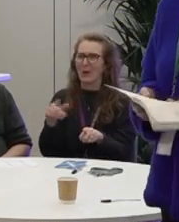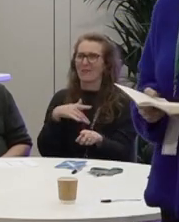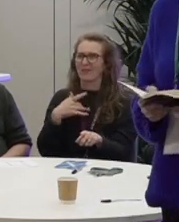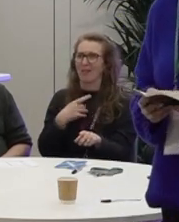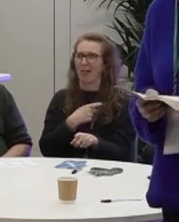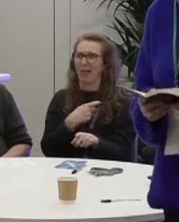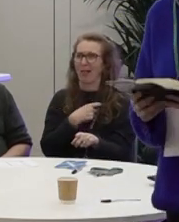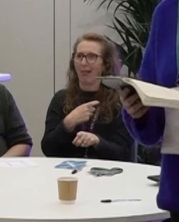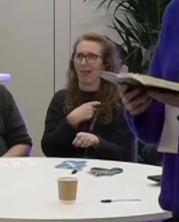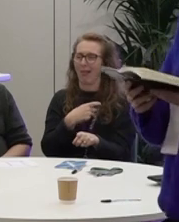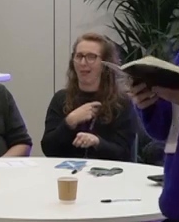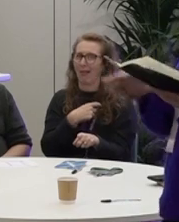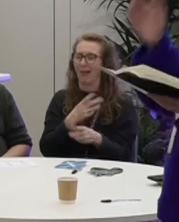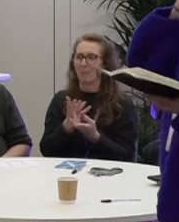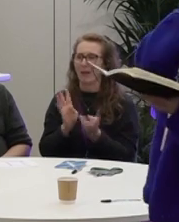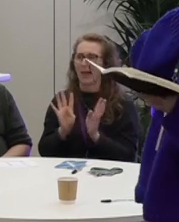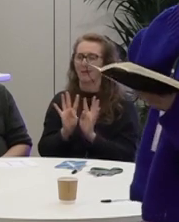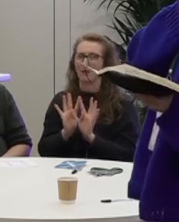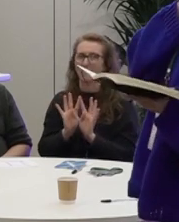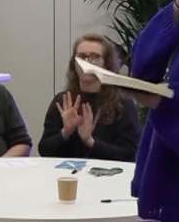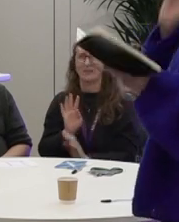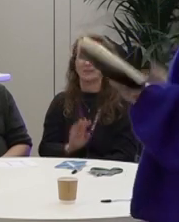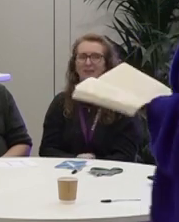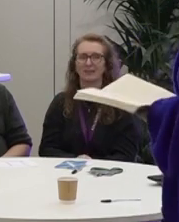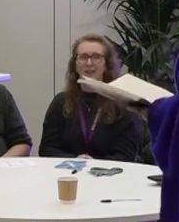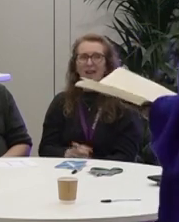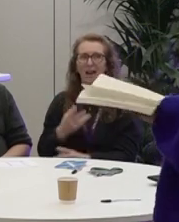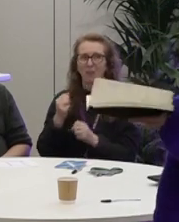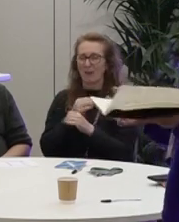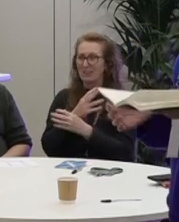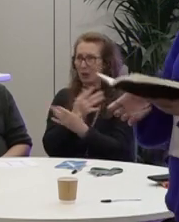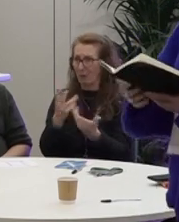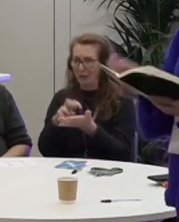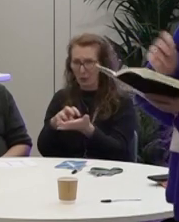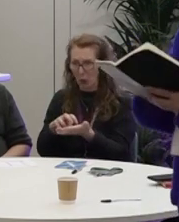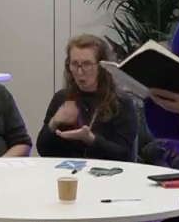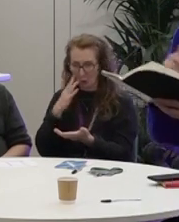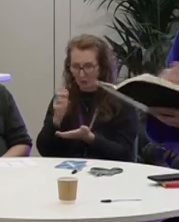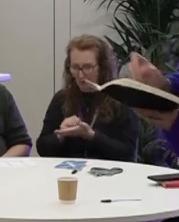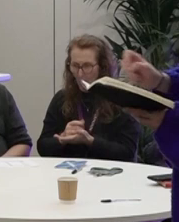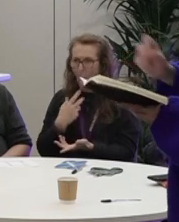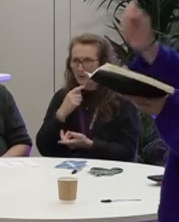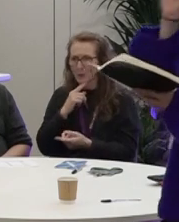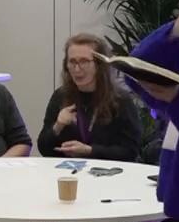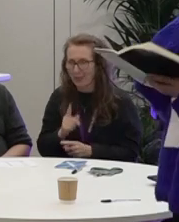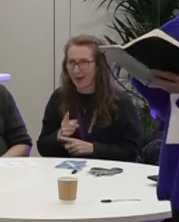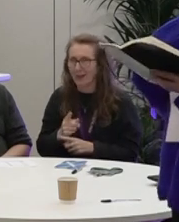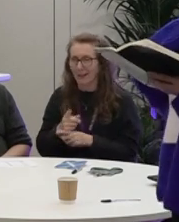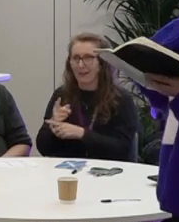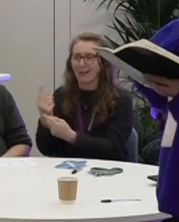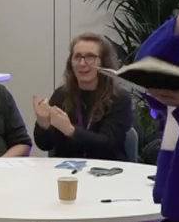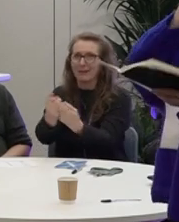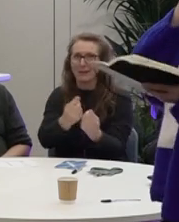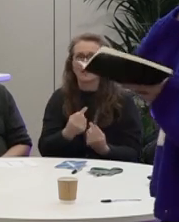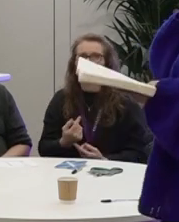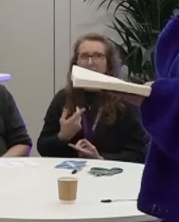nervous and intimidated about being on this panel. And I've been making so many notes as you guys were speaking, being like, oh, I need to mention this.